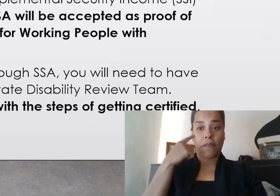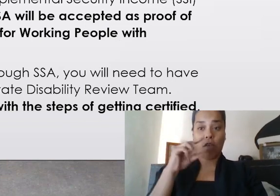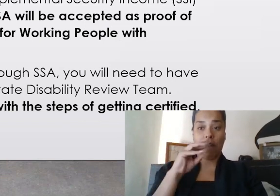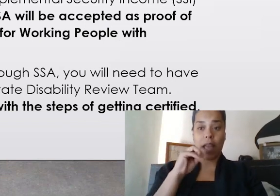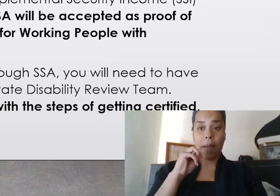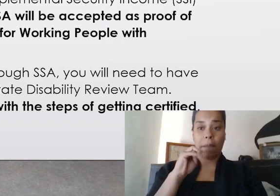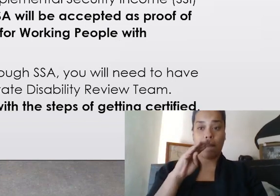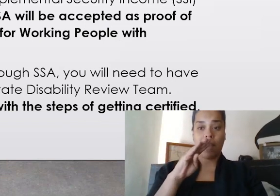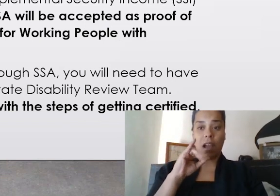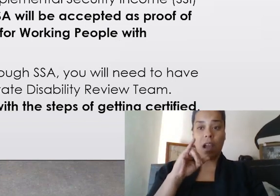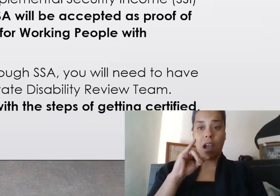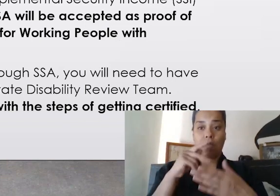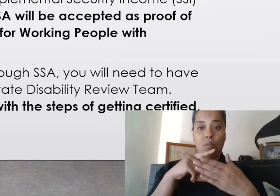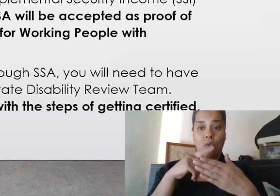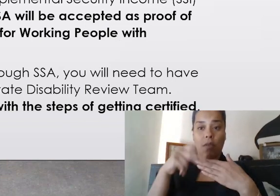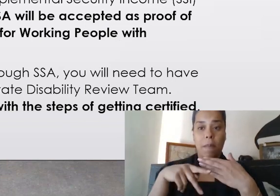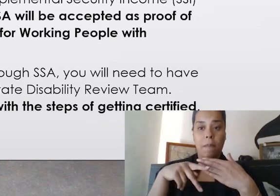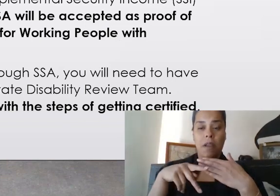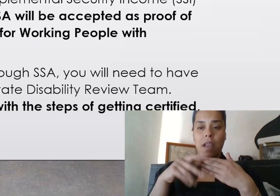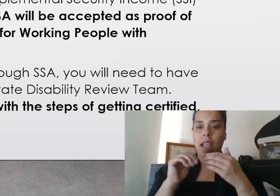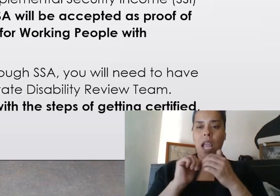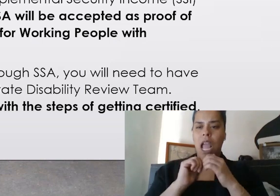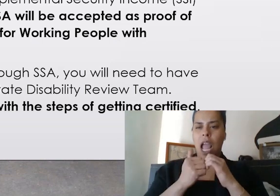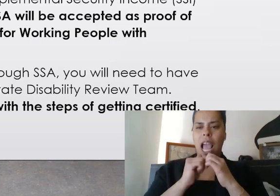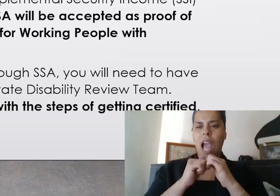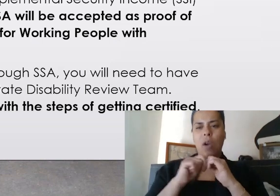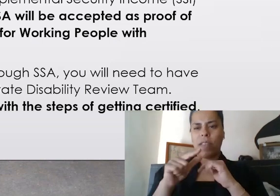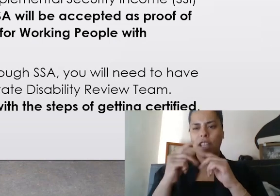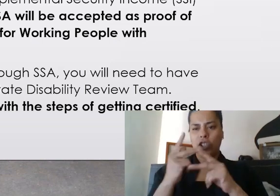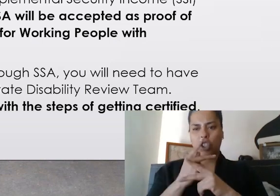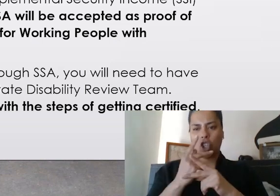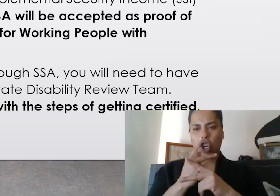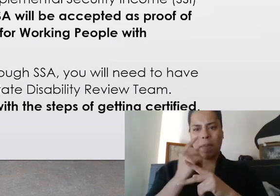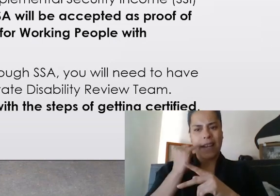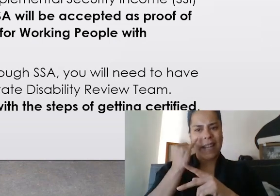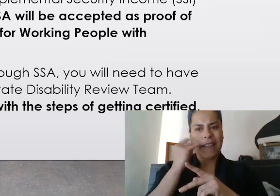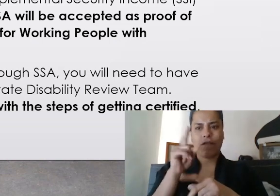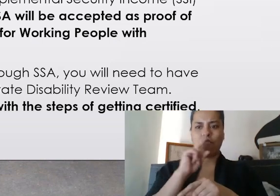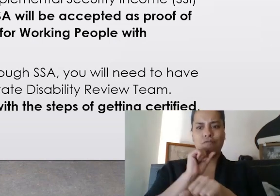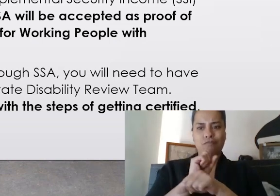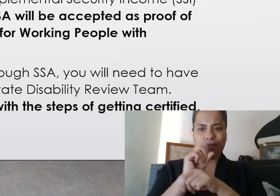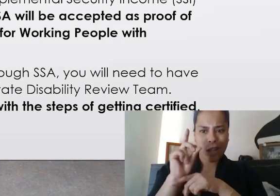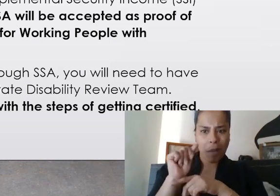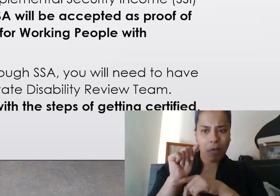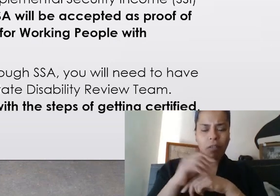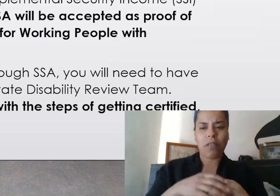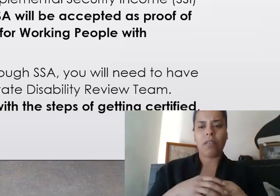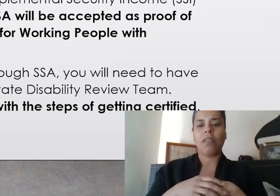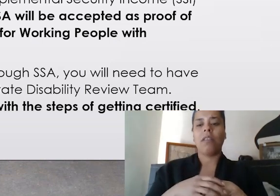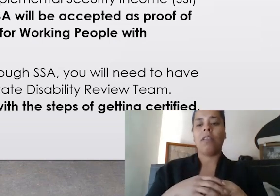like how do they determine if you have a disability under the Medicaid